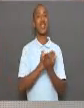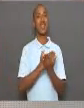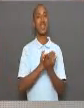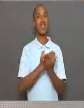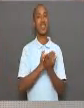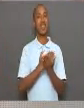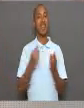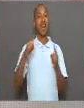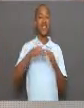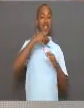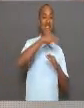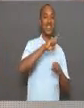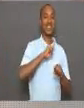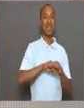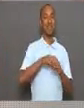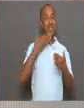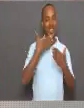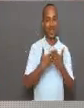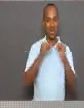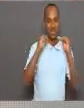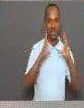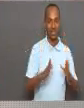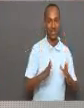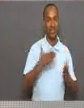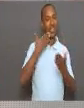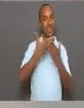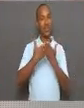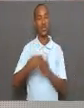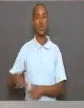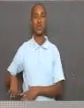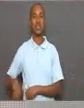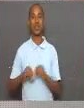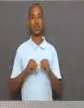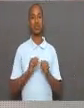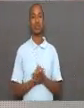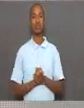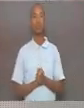Until next time, thank you, teacher. Thank you, students.